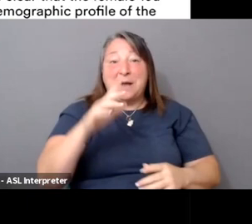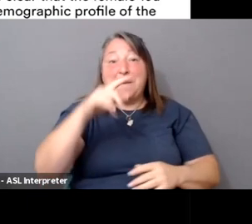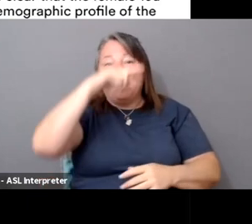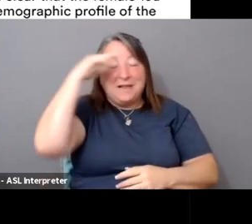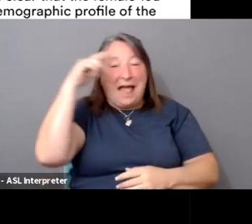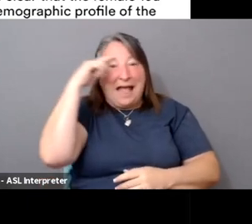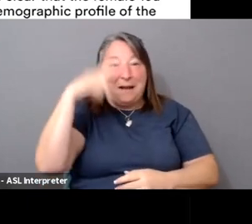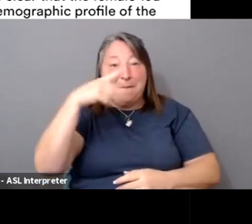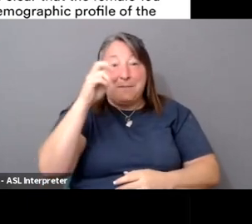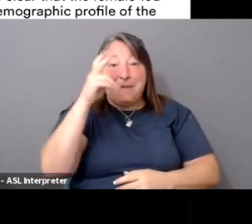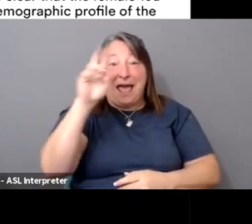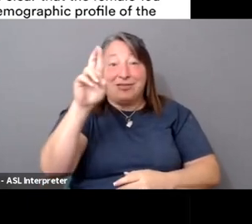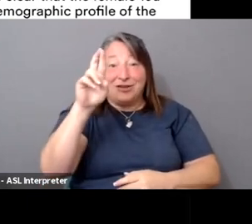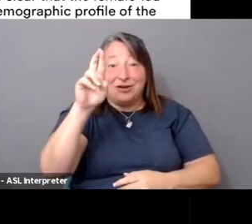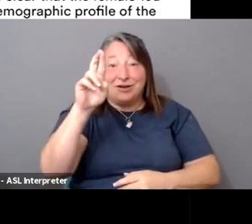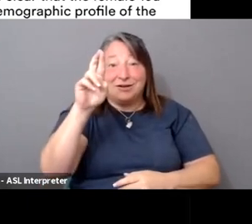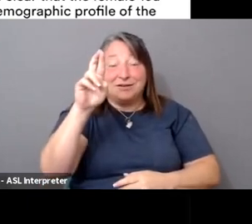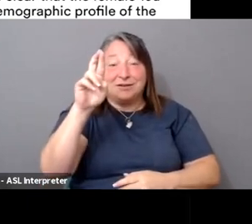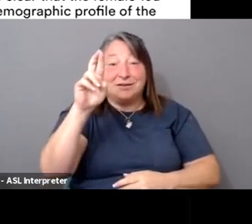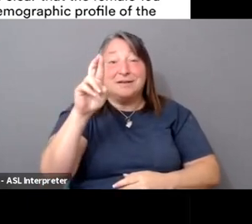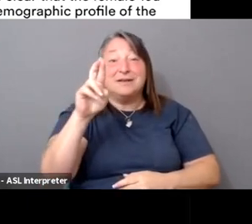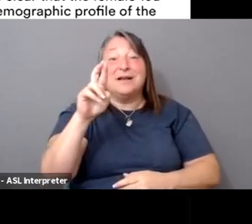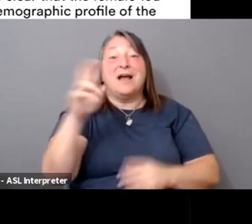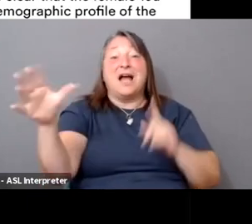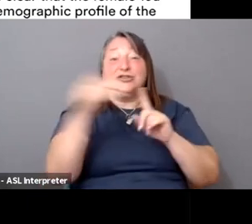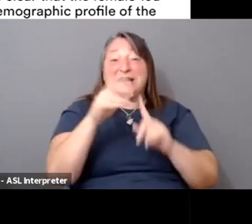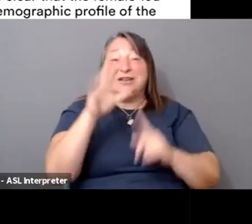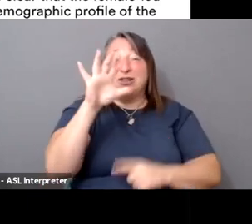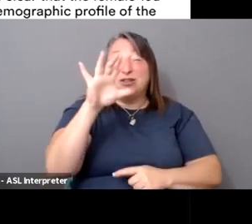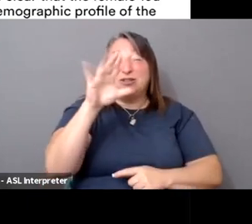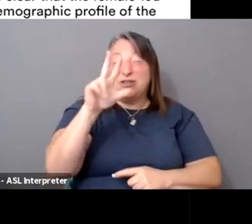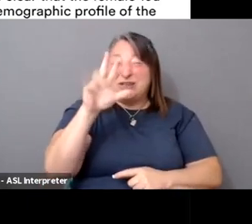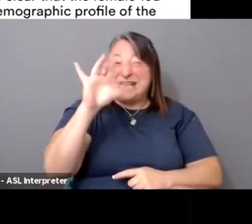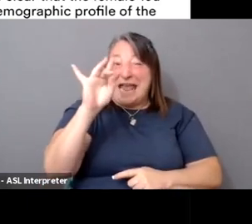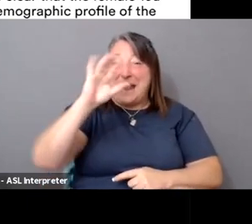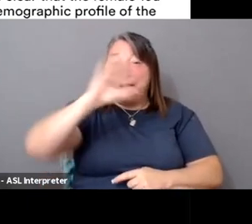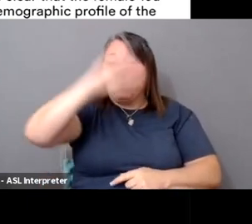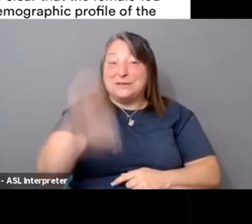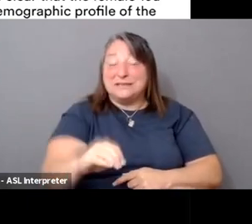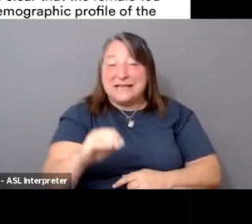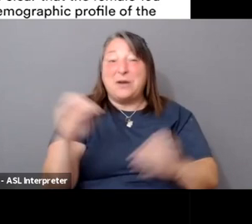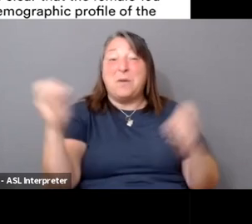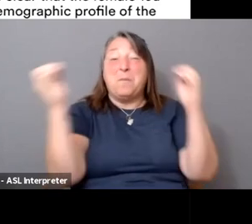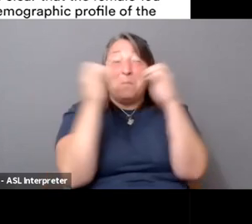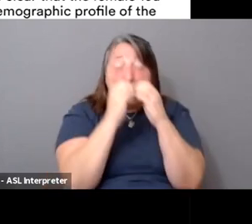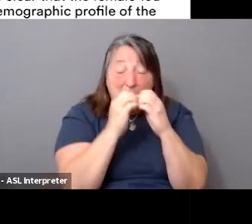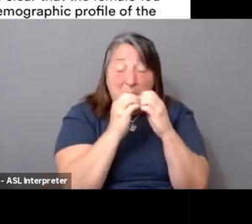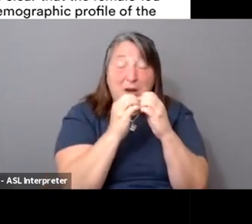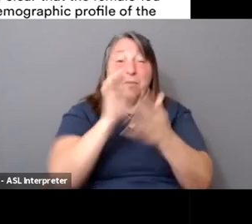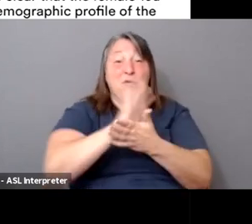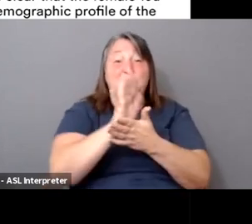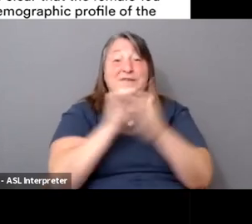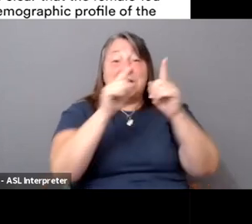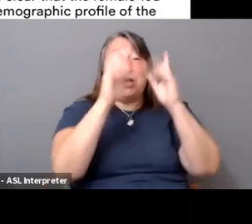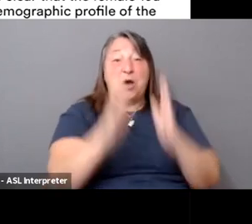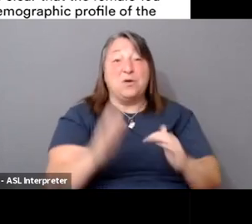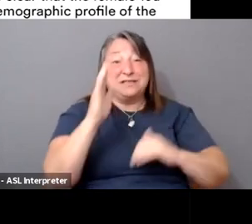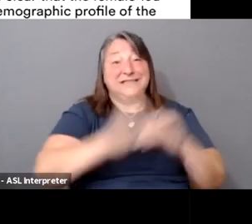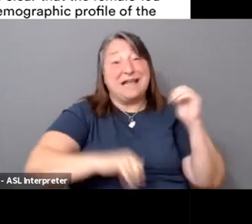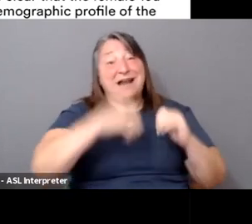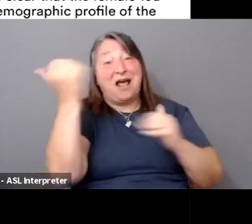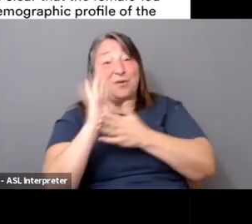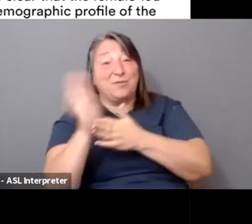Boseman, attracted 38% more Black moviegoers than Avengers Infinity War, going on to gross